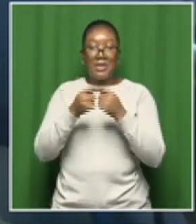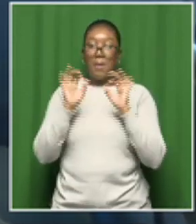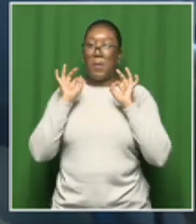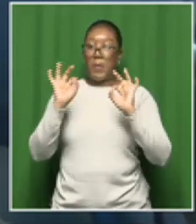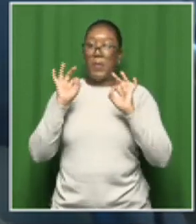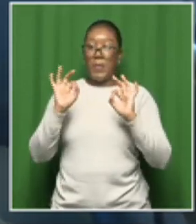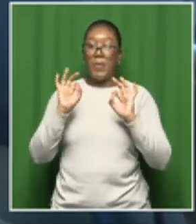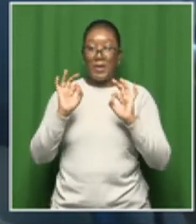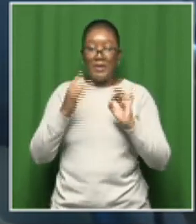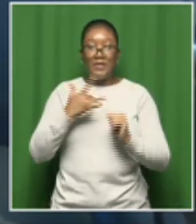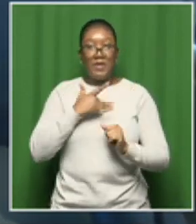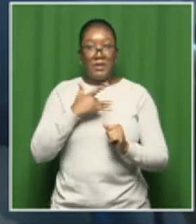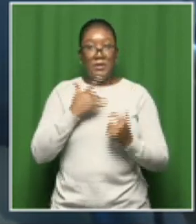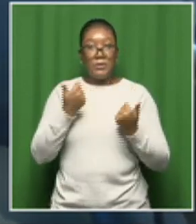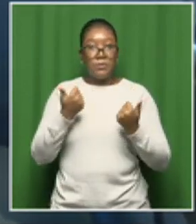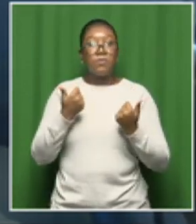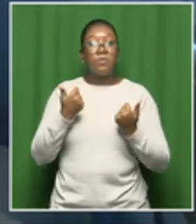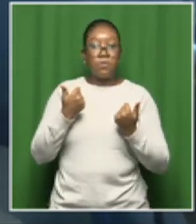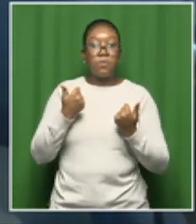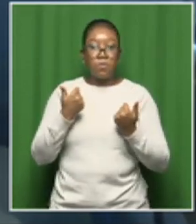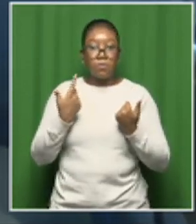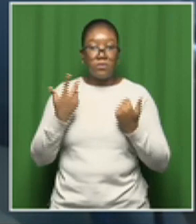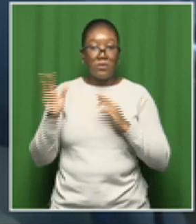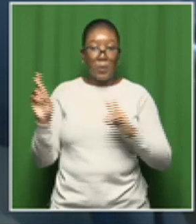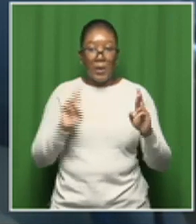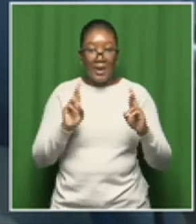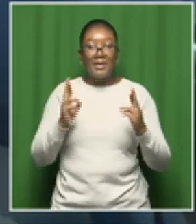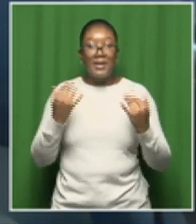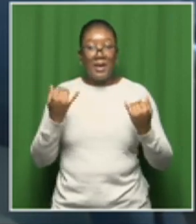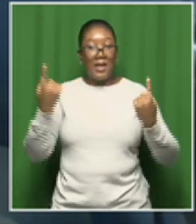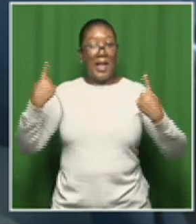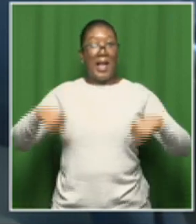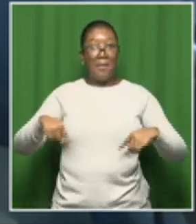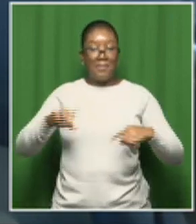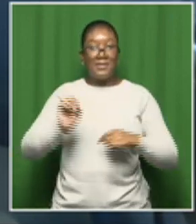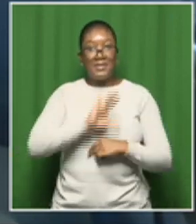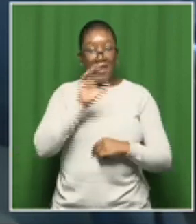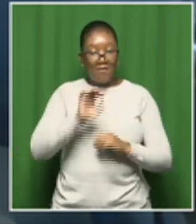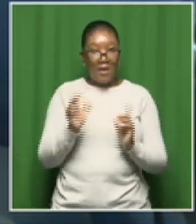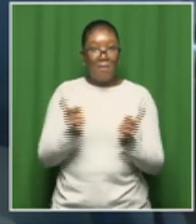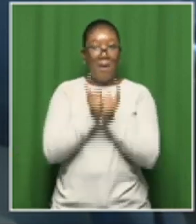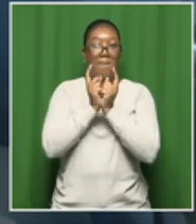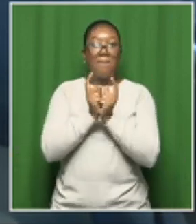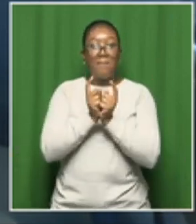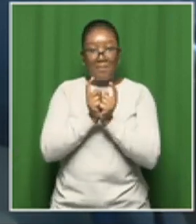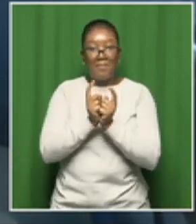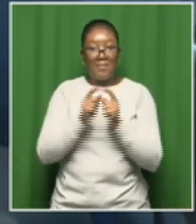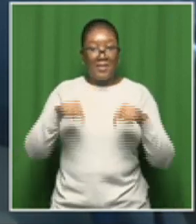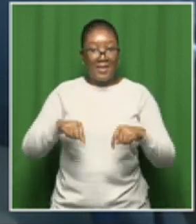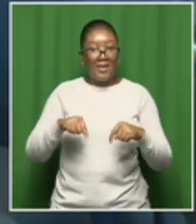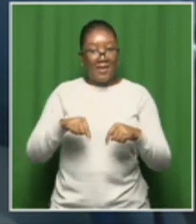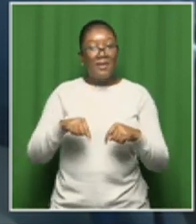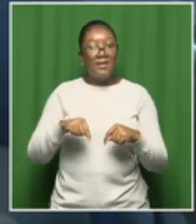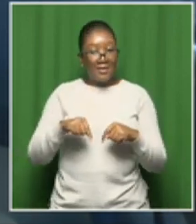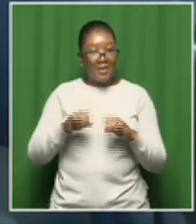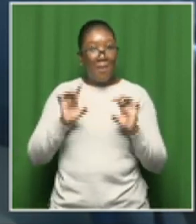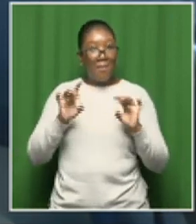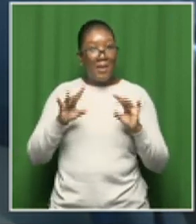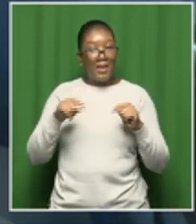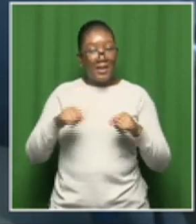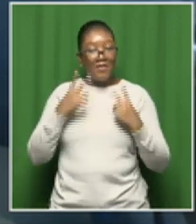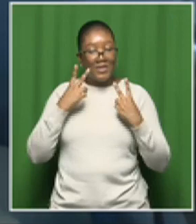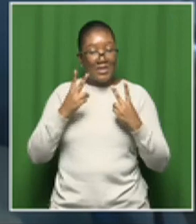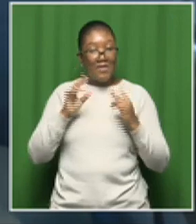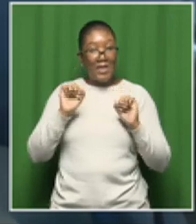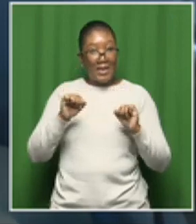now, they'll come home and they're hosting Al Ahly. So at home they'll feel if they can get and do the result against Al